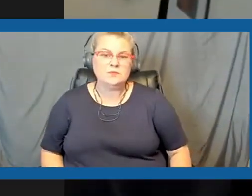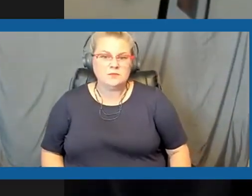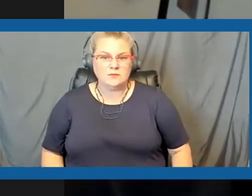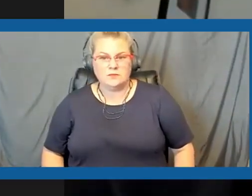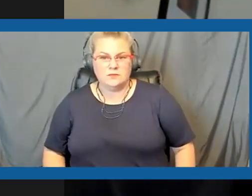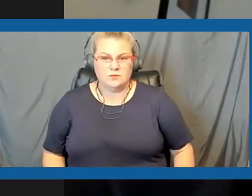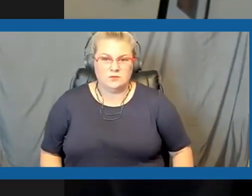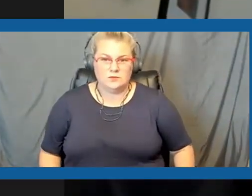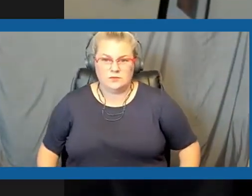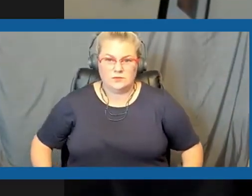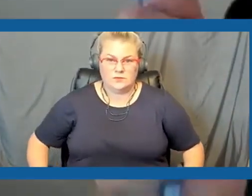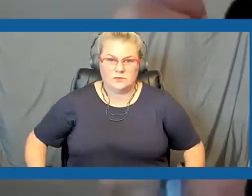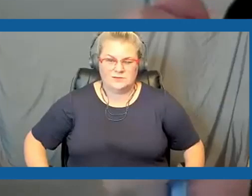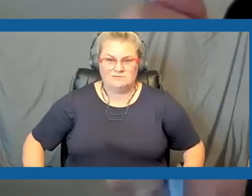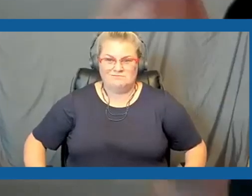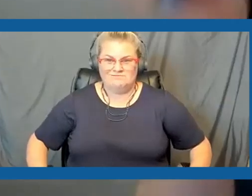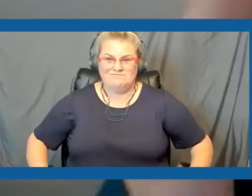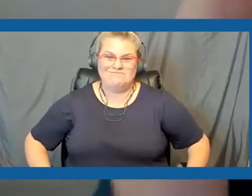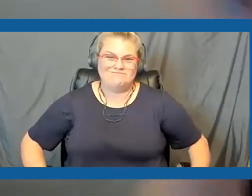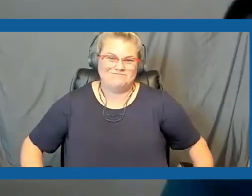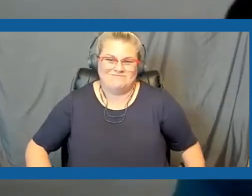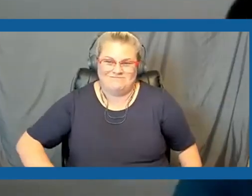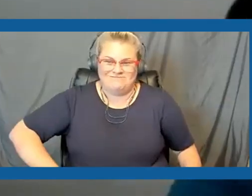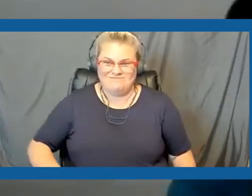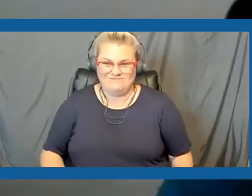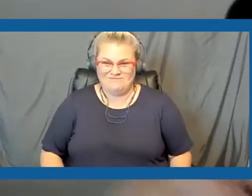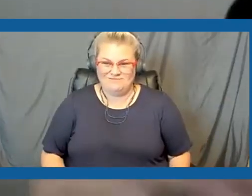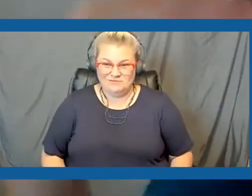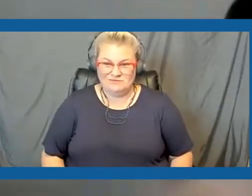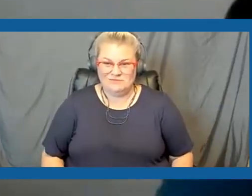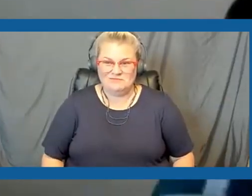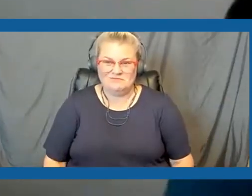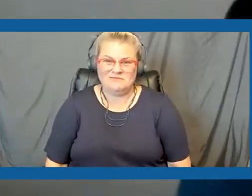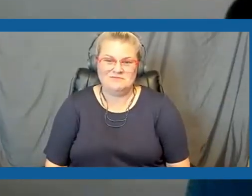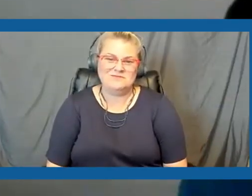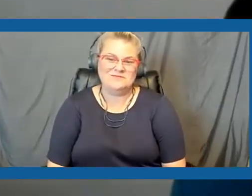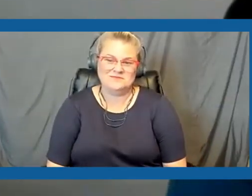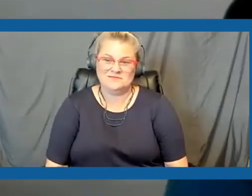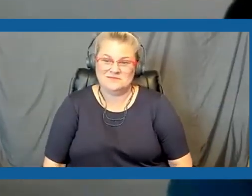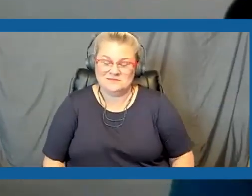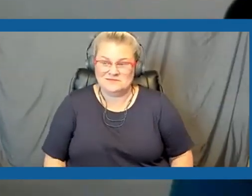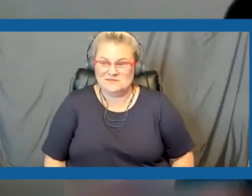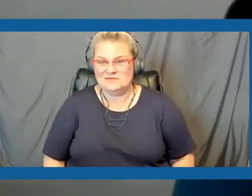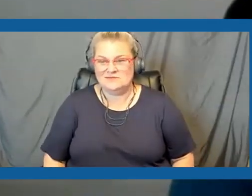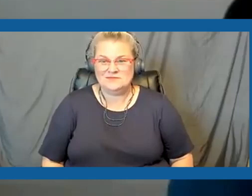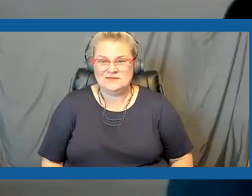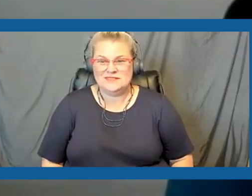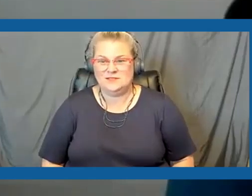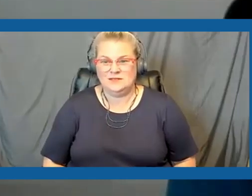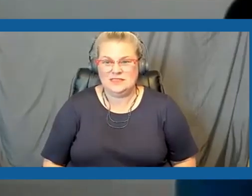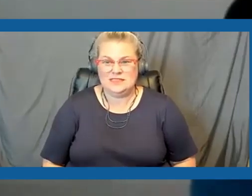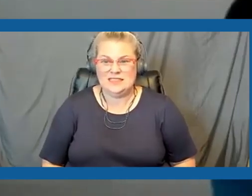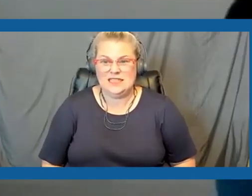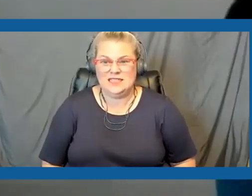get irritated if you knocked on their door, woke up their grandma. So canvassing on the reservation definitely needs a different